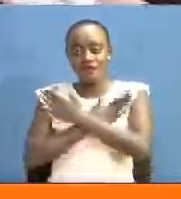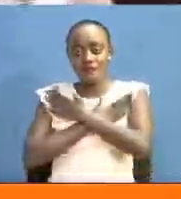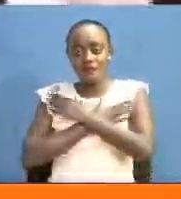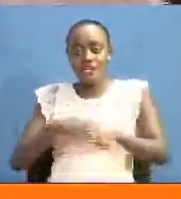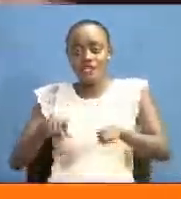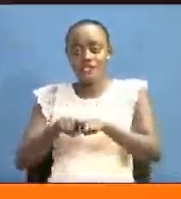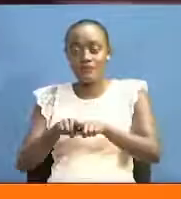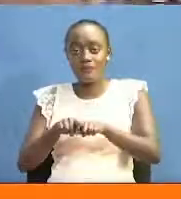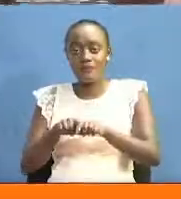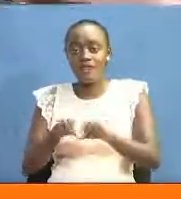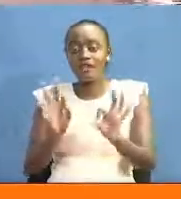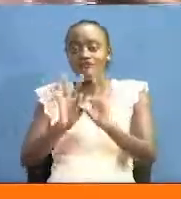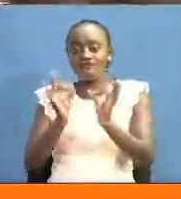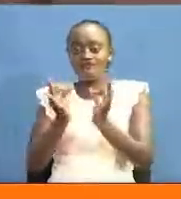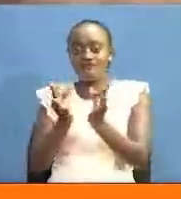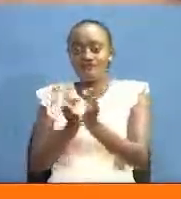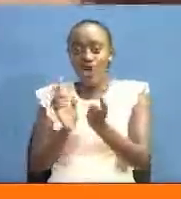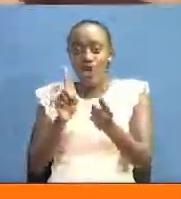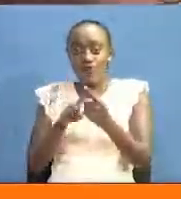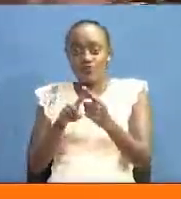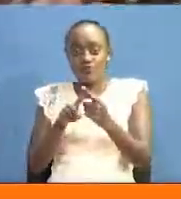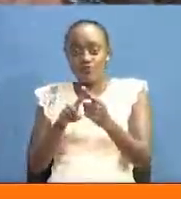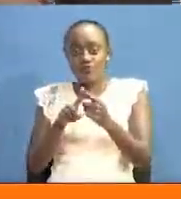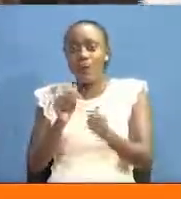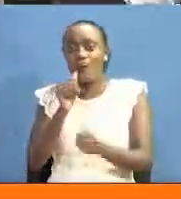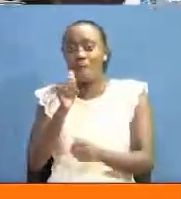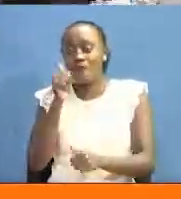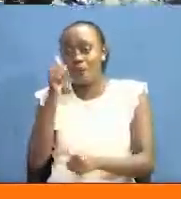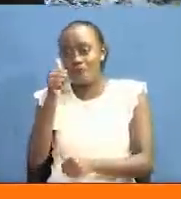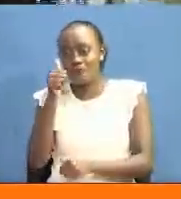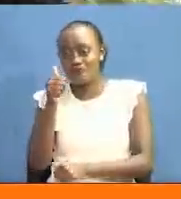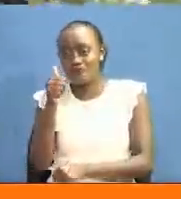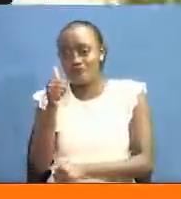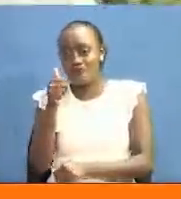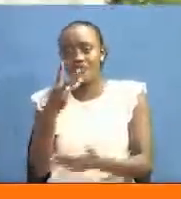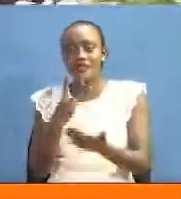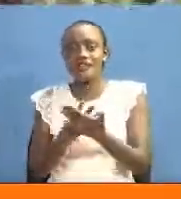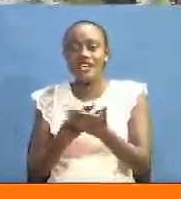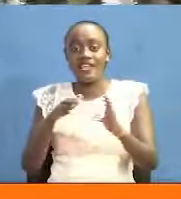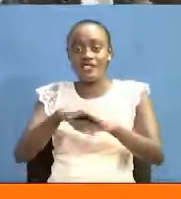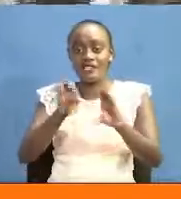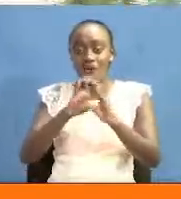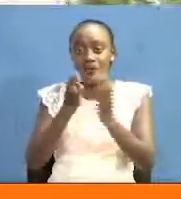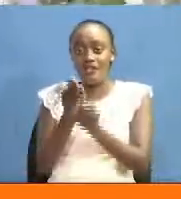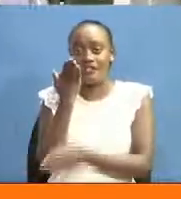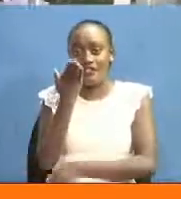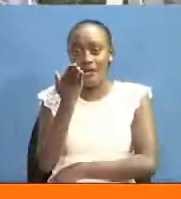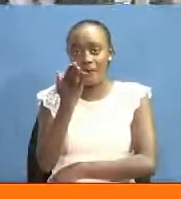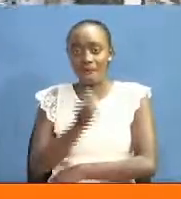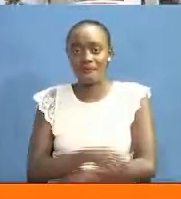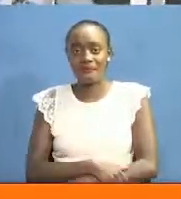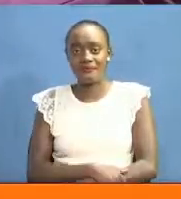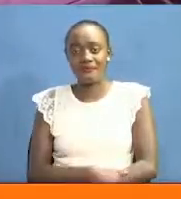Friends and families arrived in large numbers just to witness as Martin and Nice exchanged the vows at the ceremony.